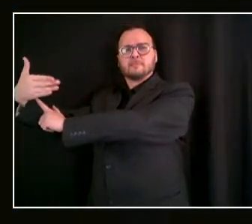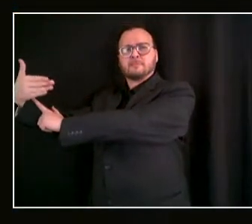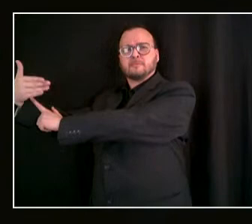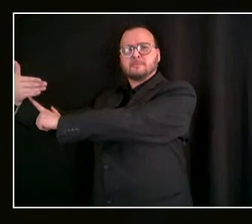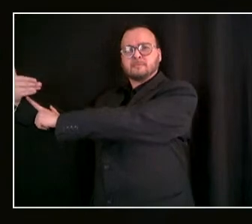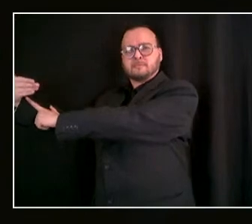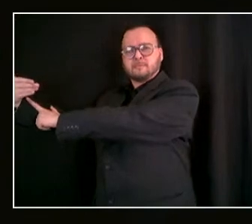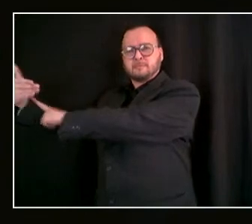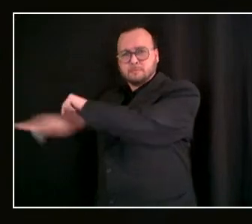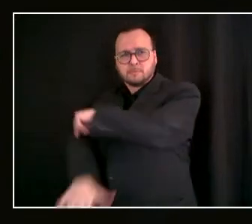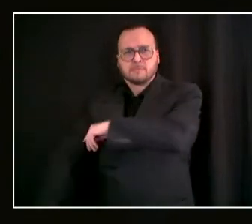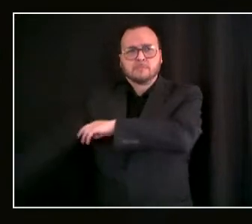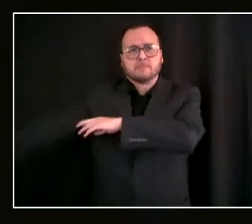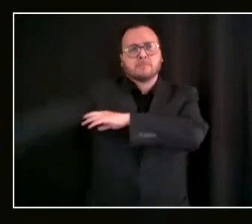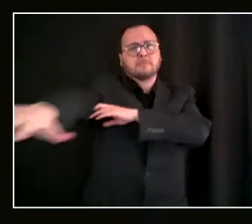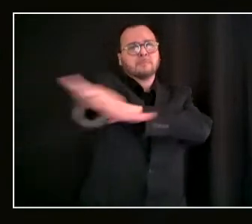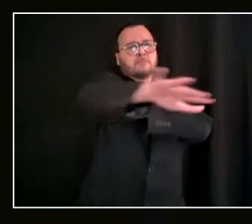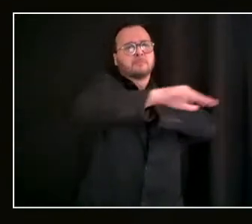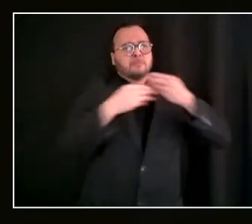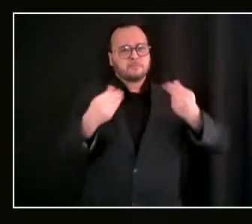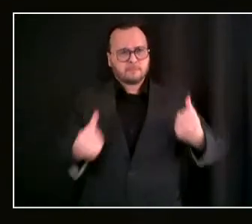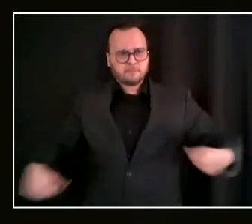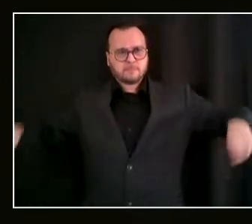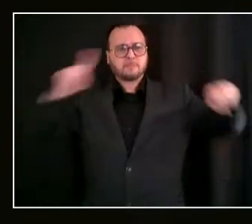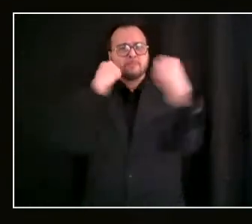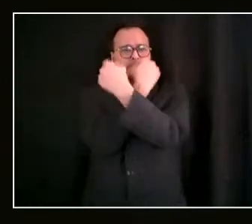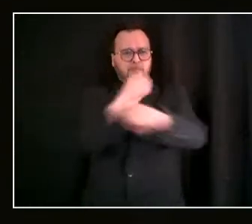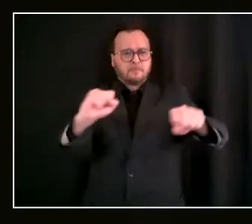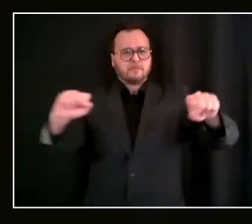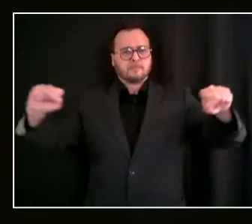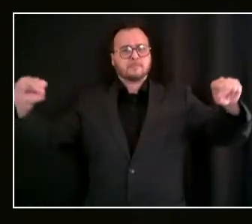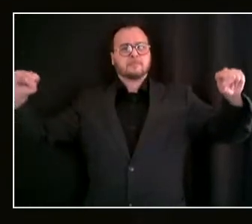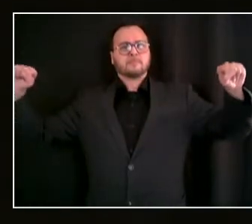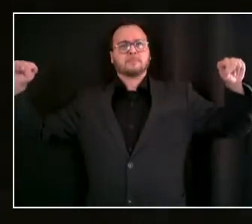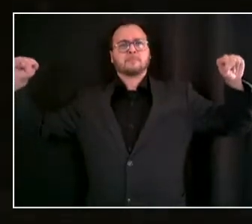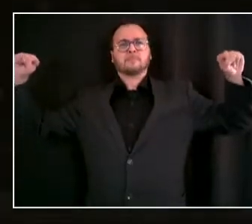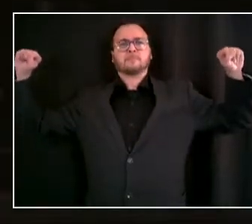wave o'er the land of the